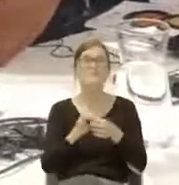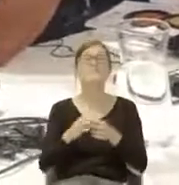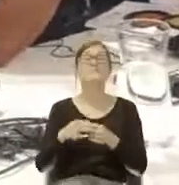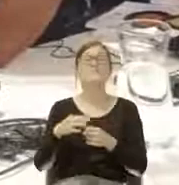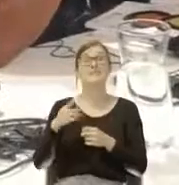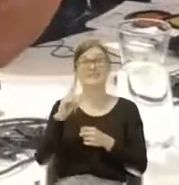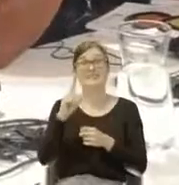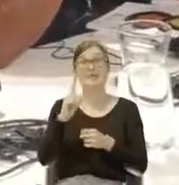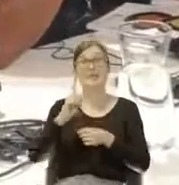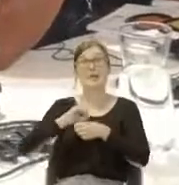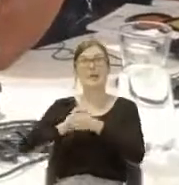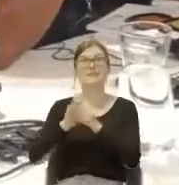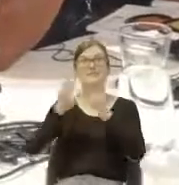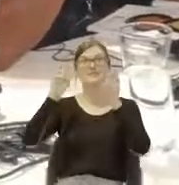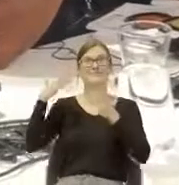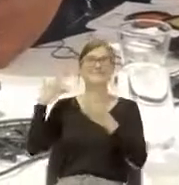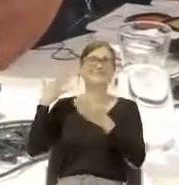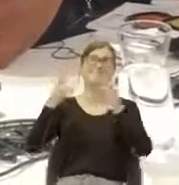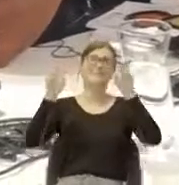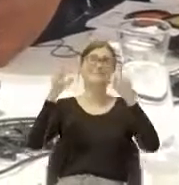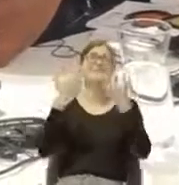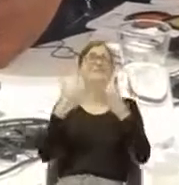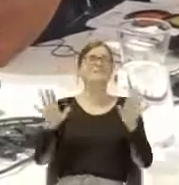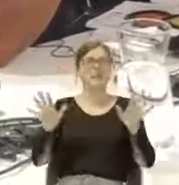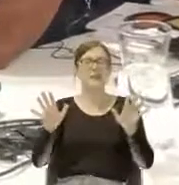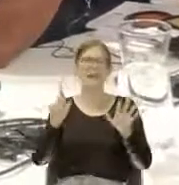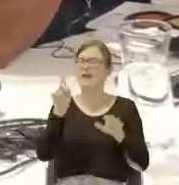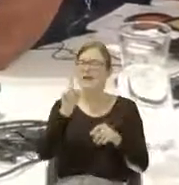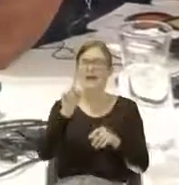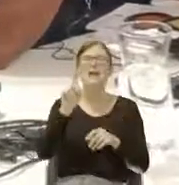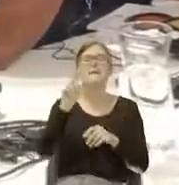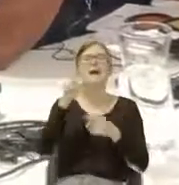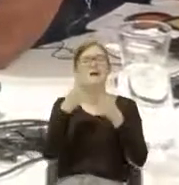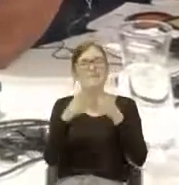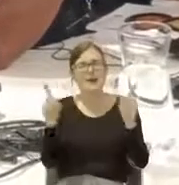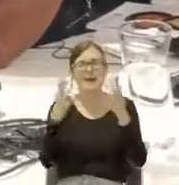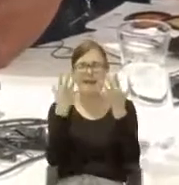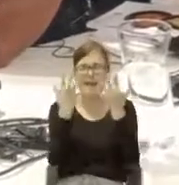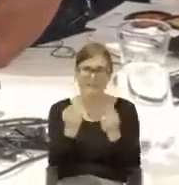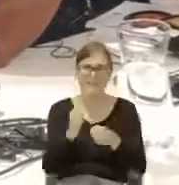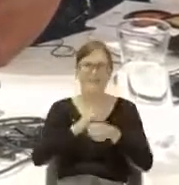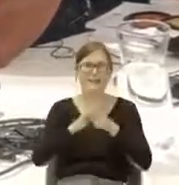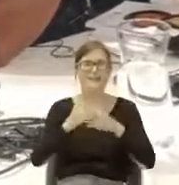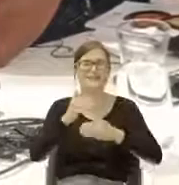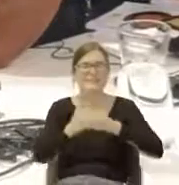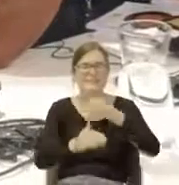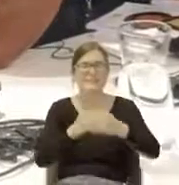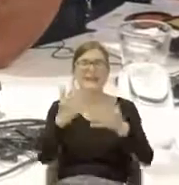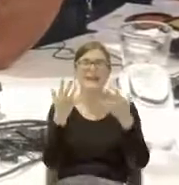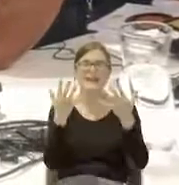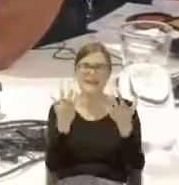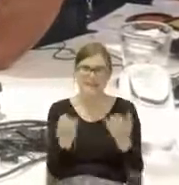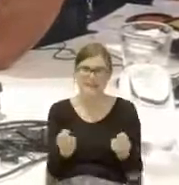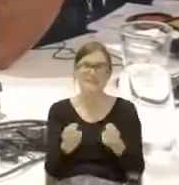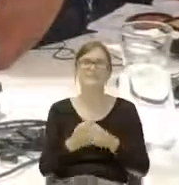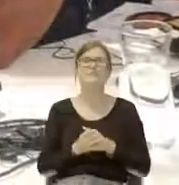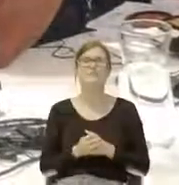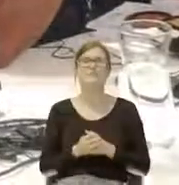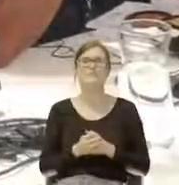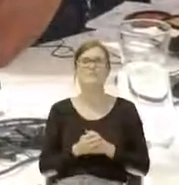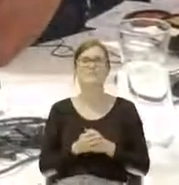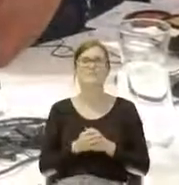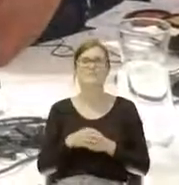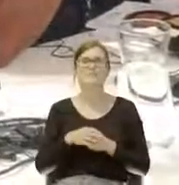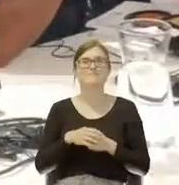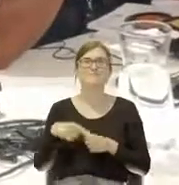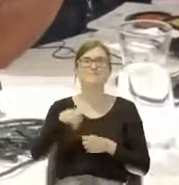time, let's remember, we have to generate new ways of communicating, new ways of creating social and political proximity in a